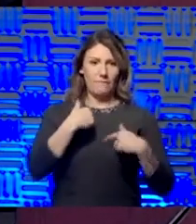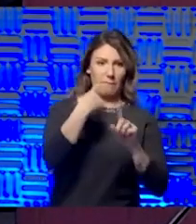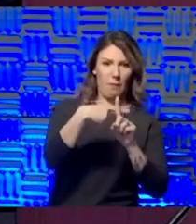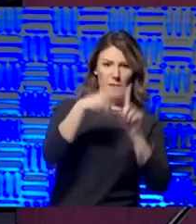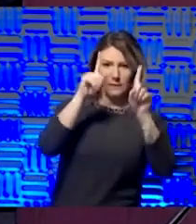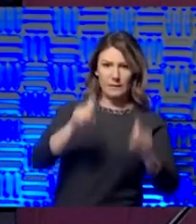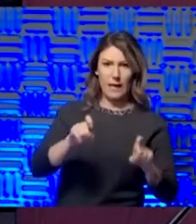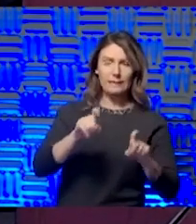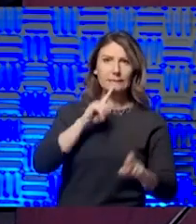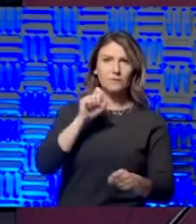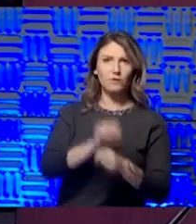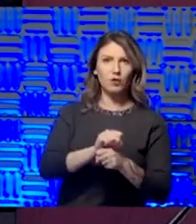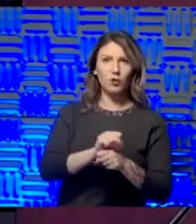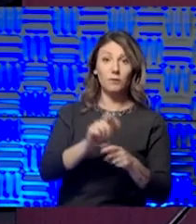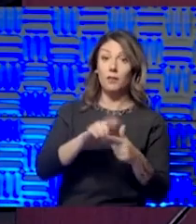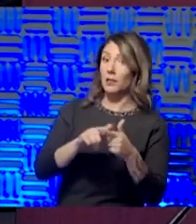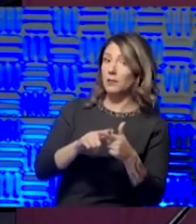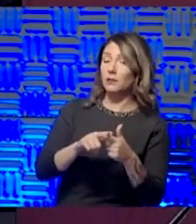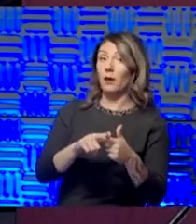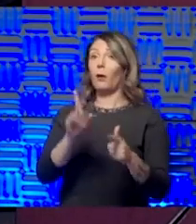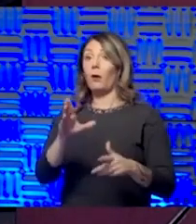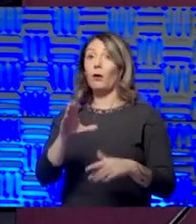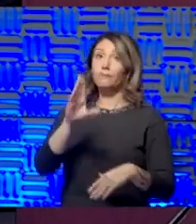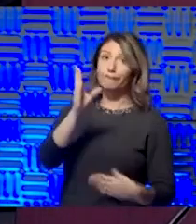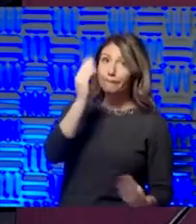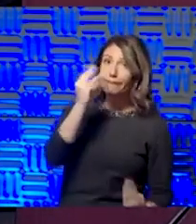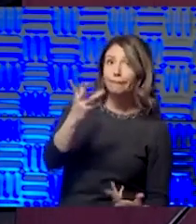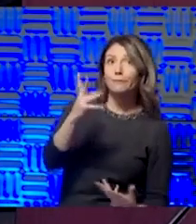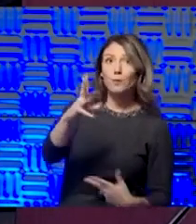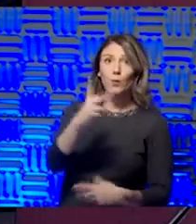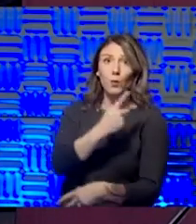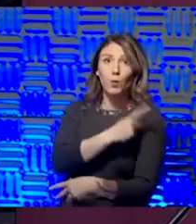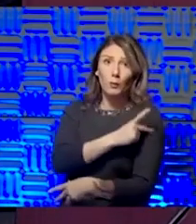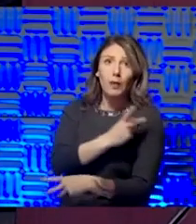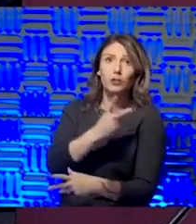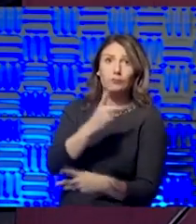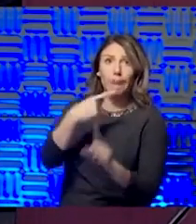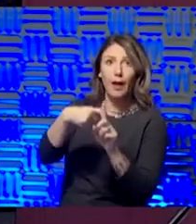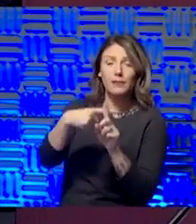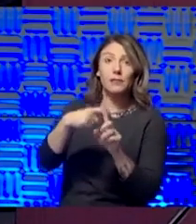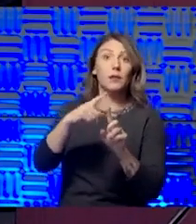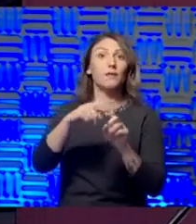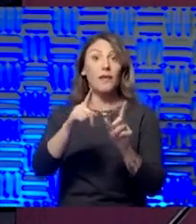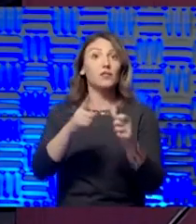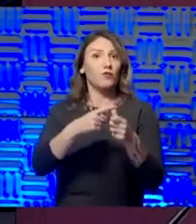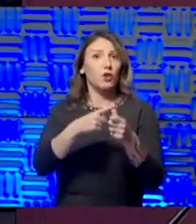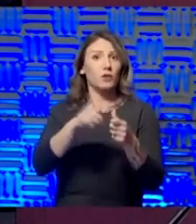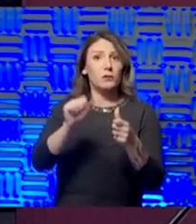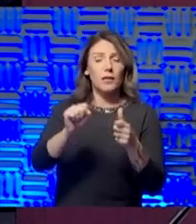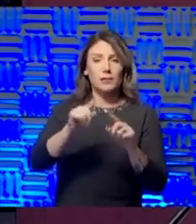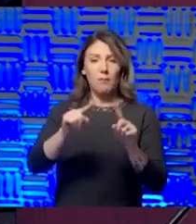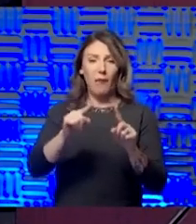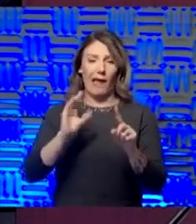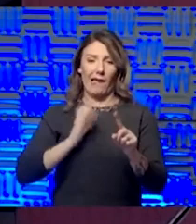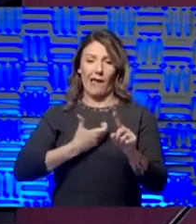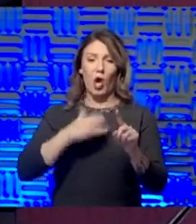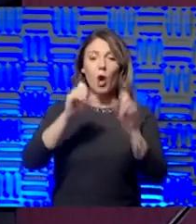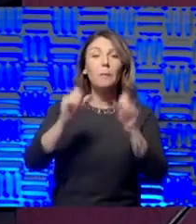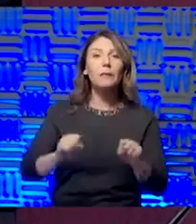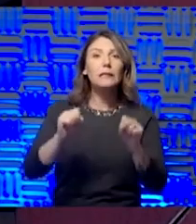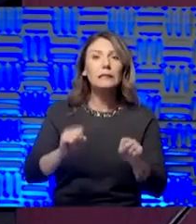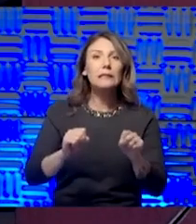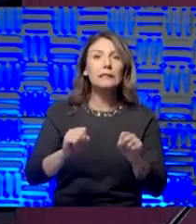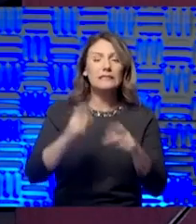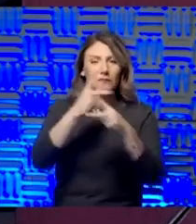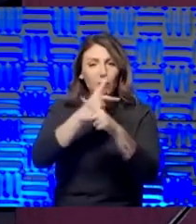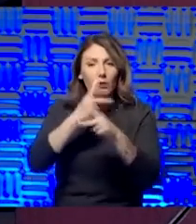you're just going to say, hey, I'm going to tell a patient they're positive, that's really only the first step. The thing that will make the difference is our ability to trace who that person's